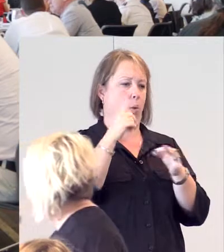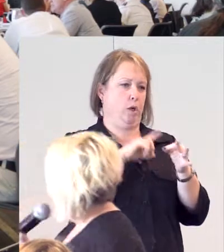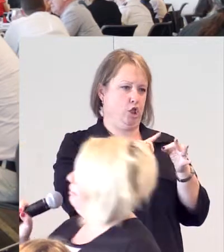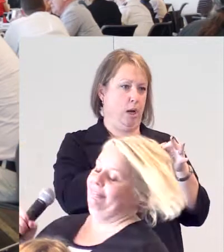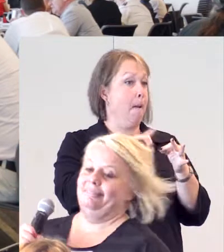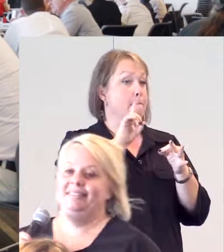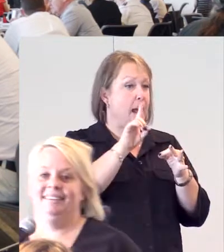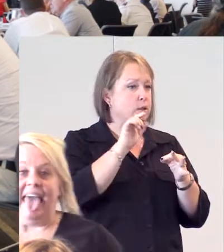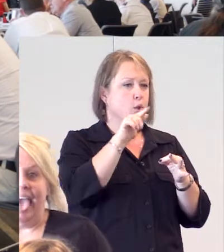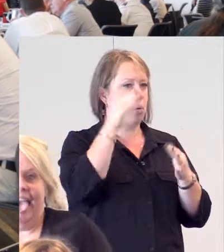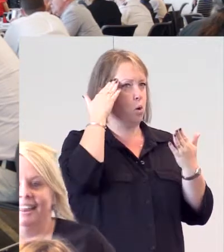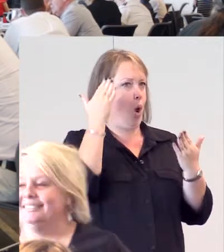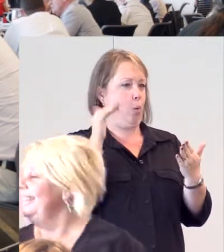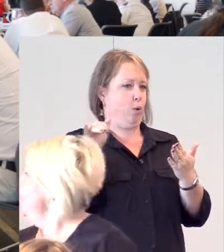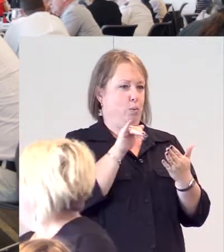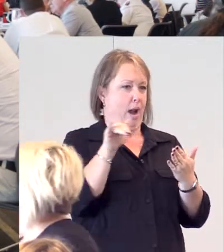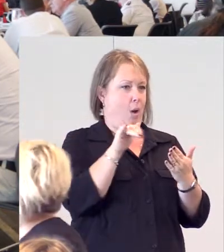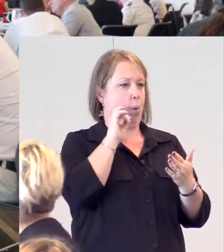get.